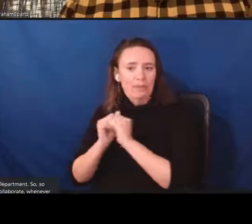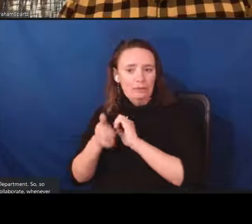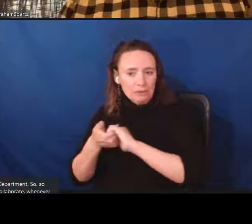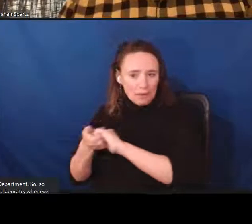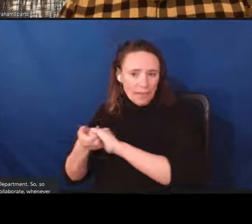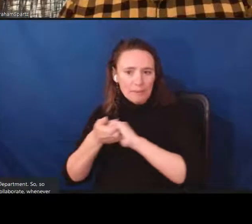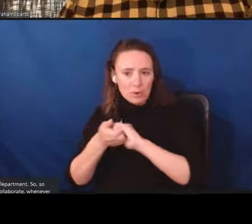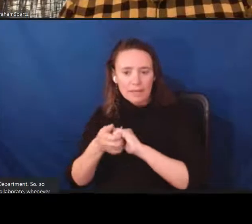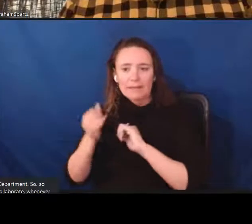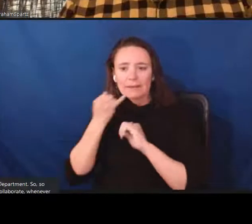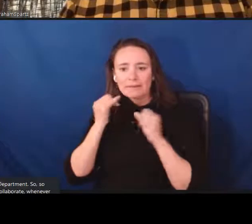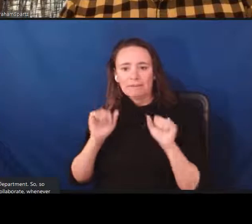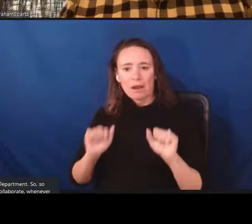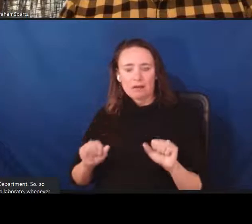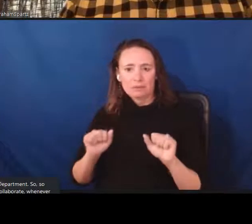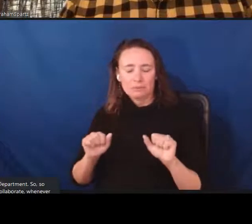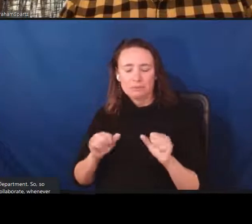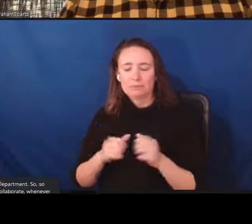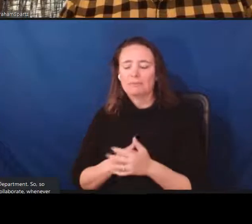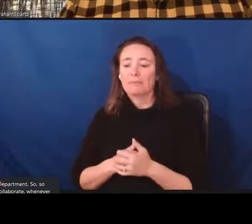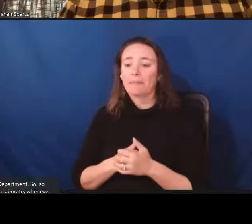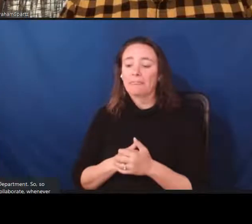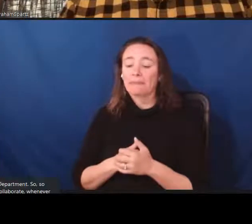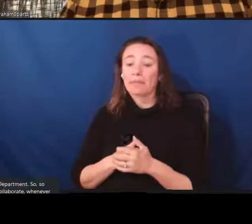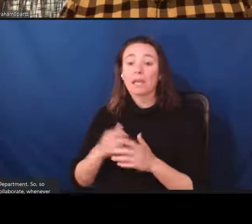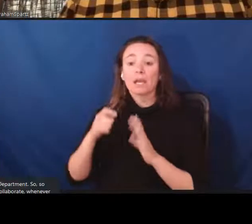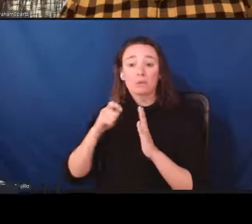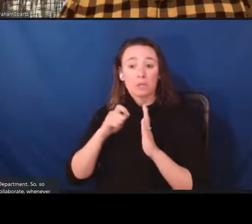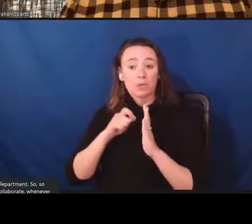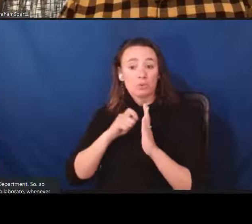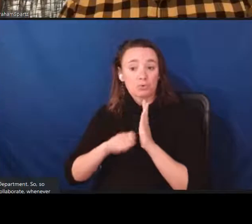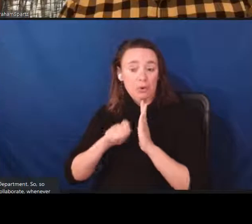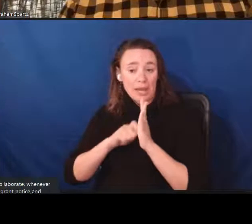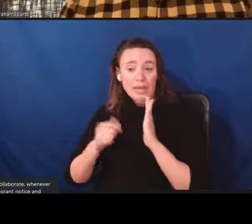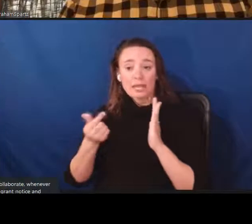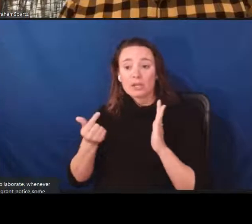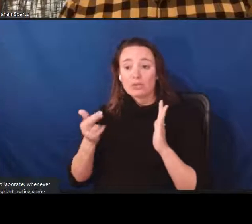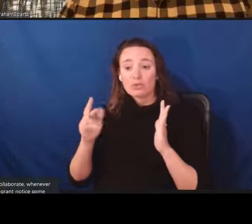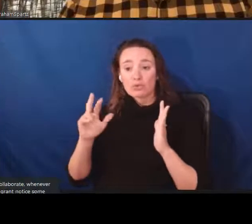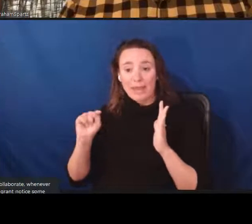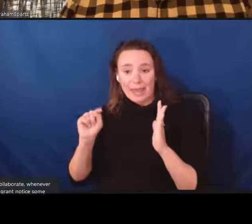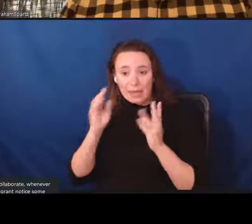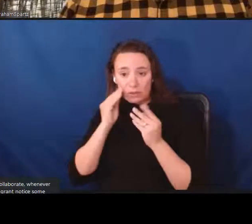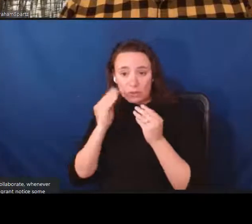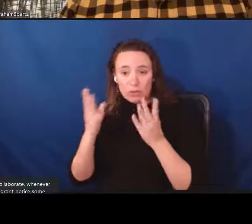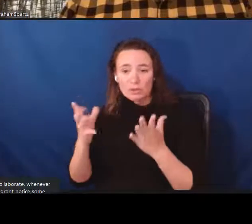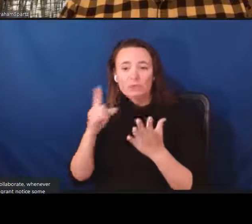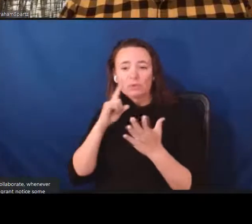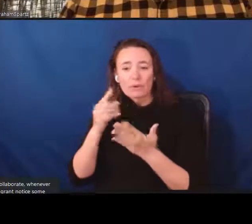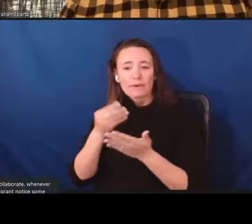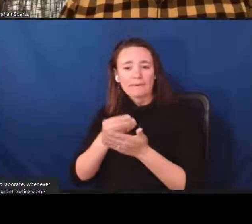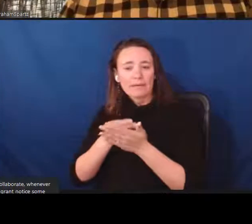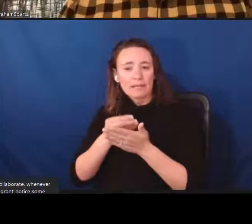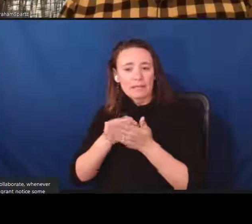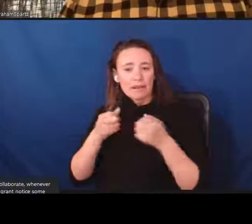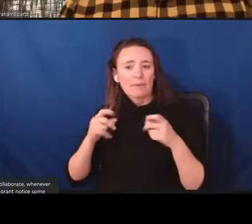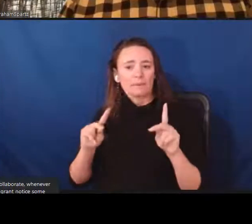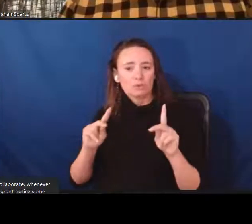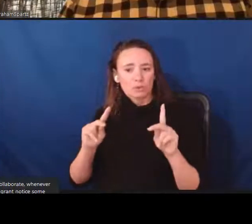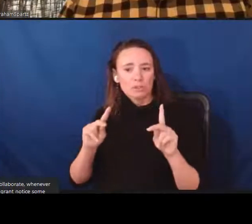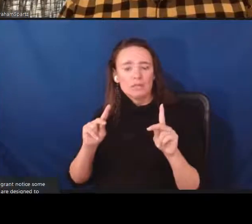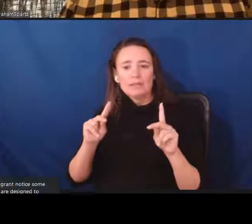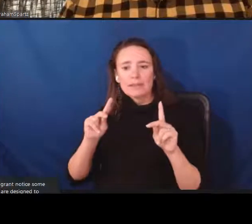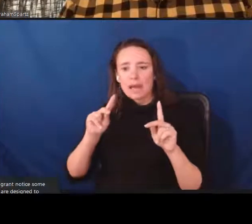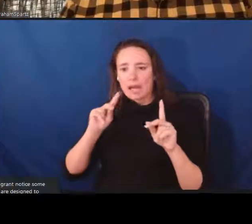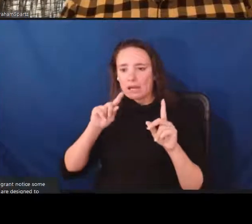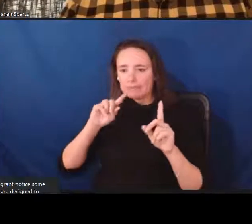possible, and we also write grant notice of funding opportunities that are designed to